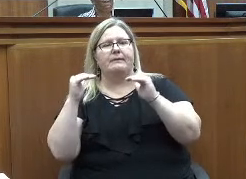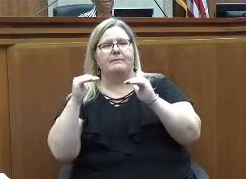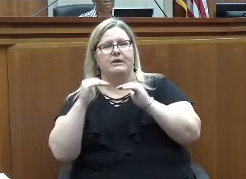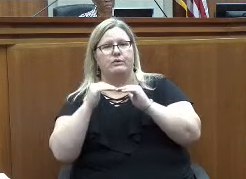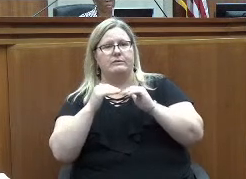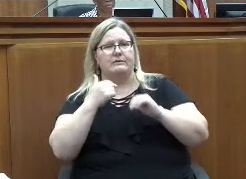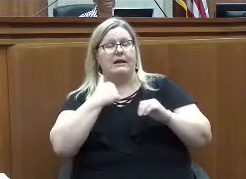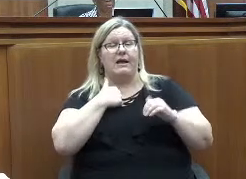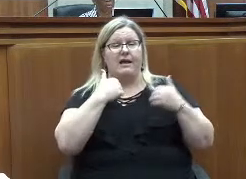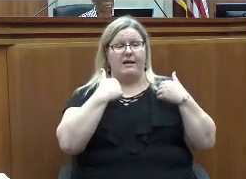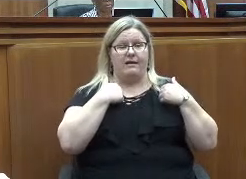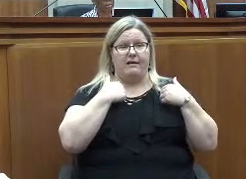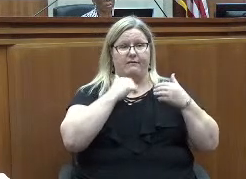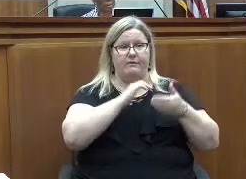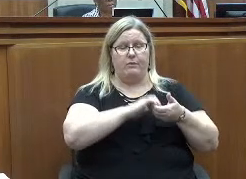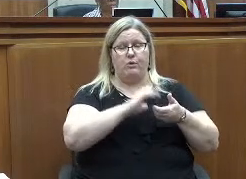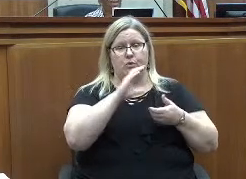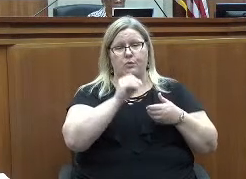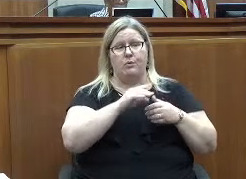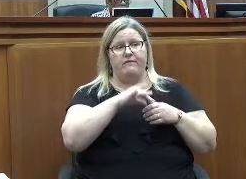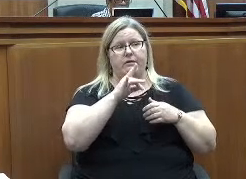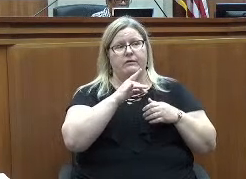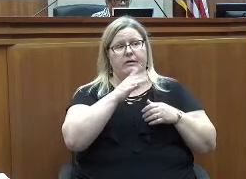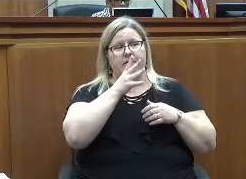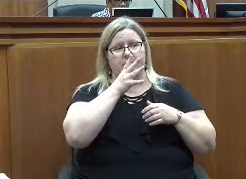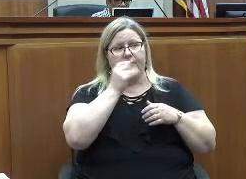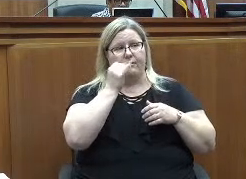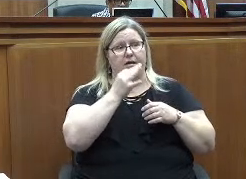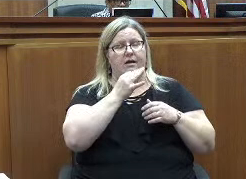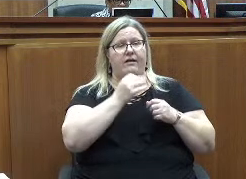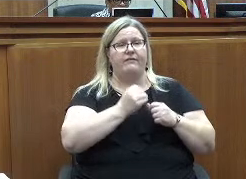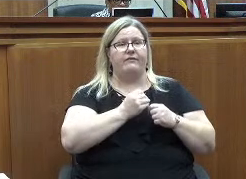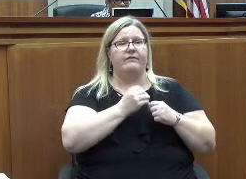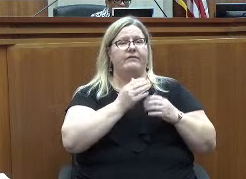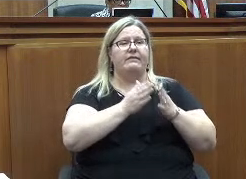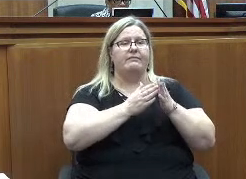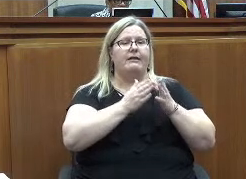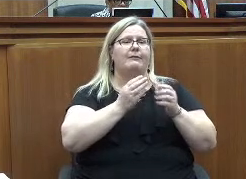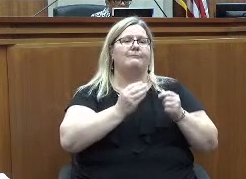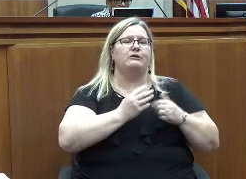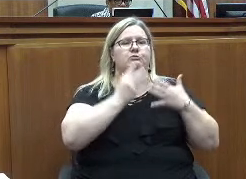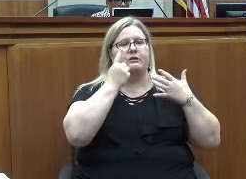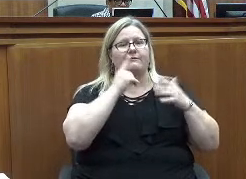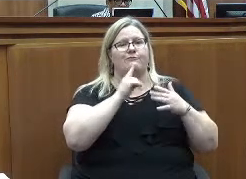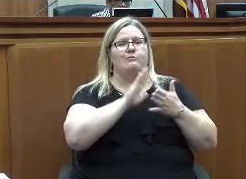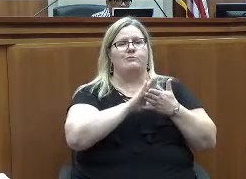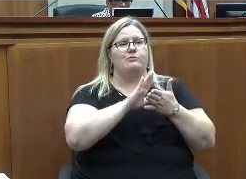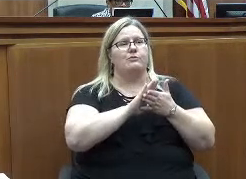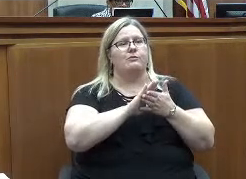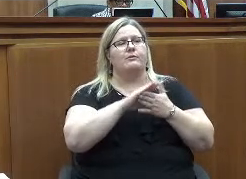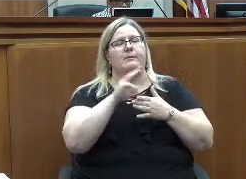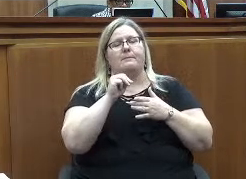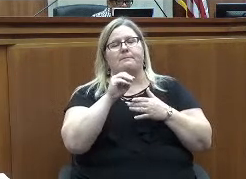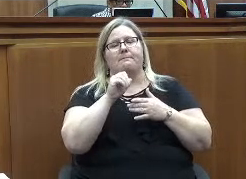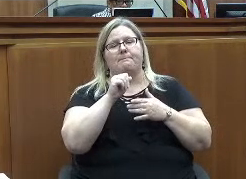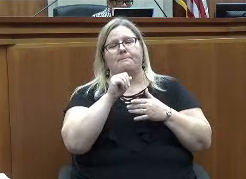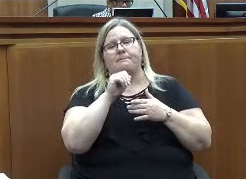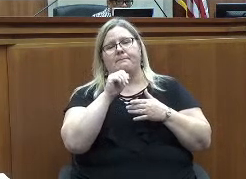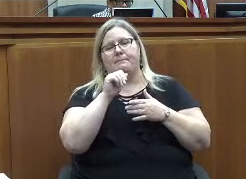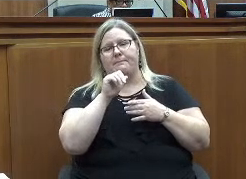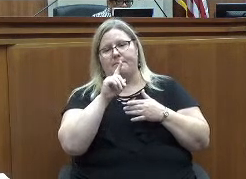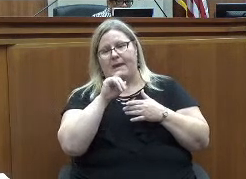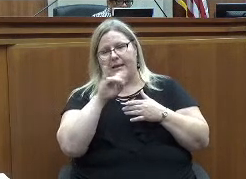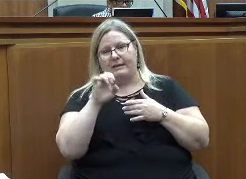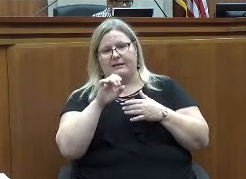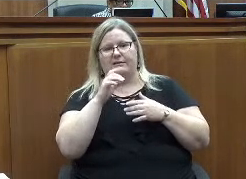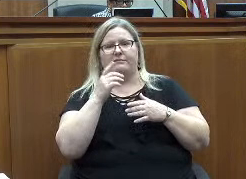partner, co-founder, and the mother of the inspiration of ACE, Maddie Cannon. Maddie and I have worked side by side for the last